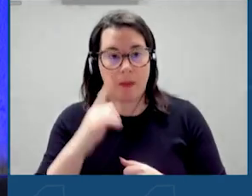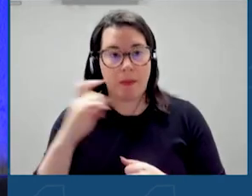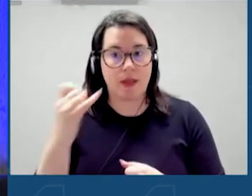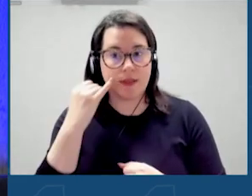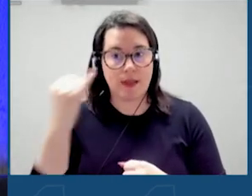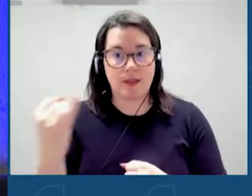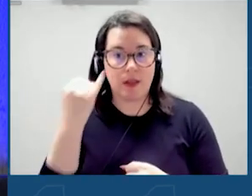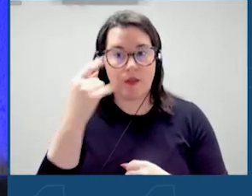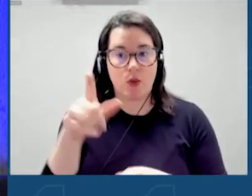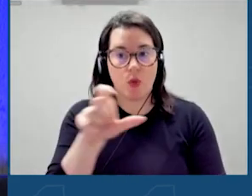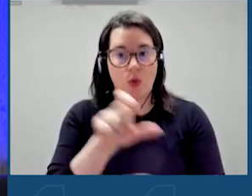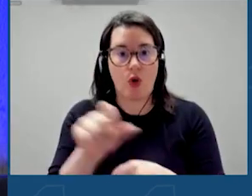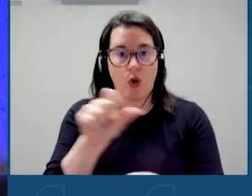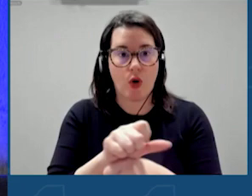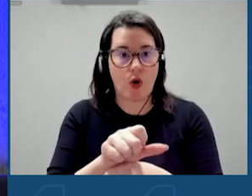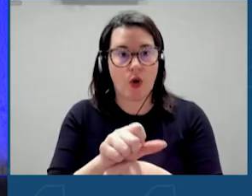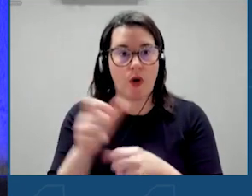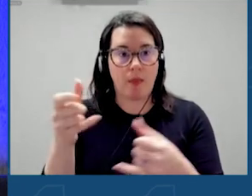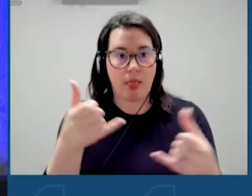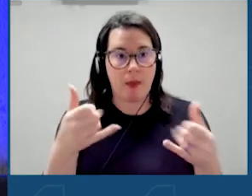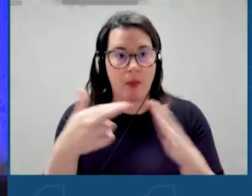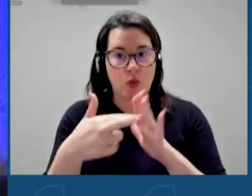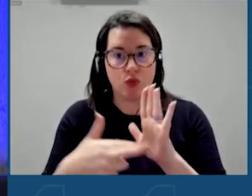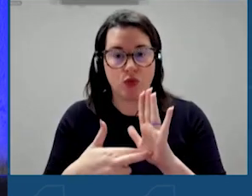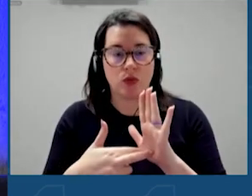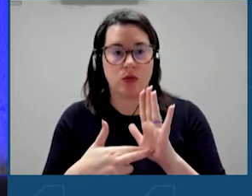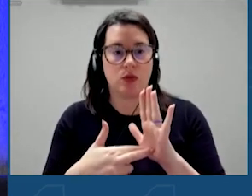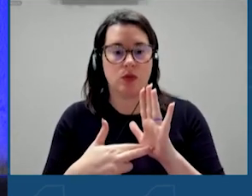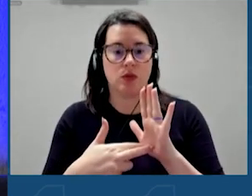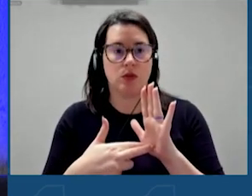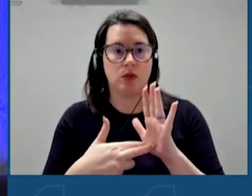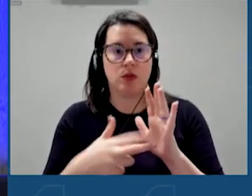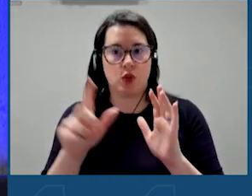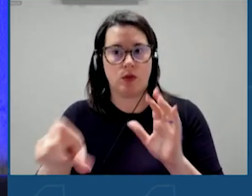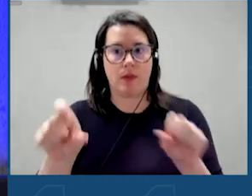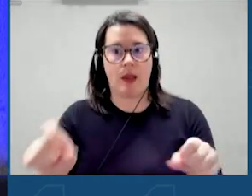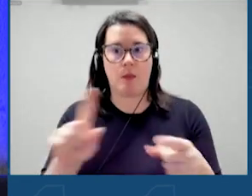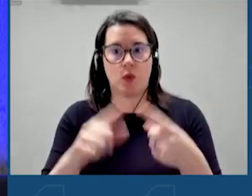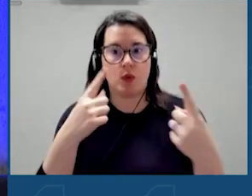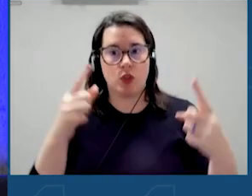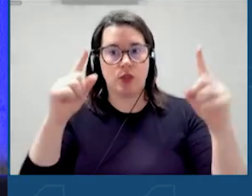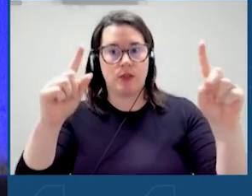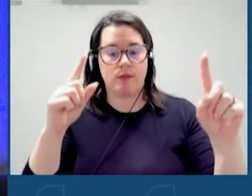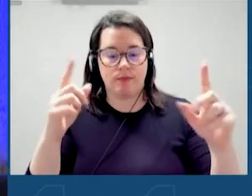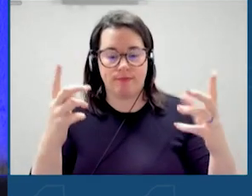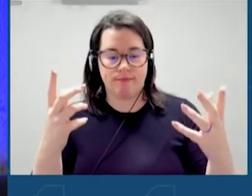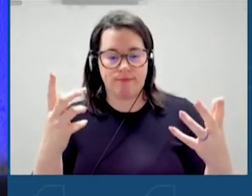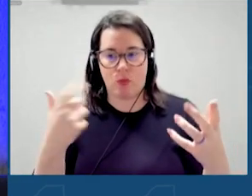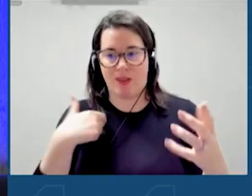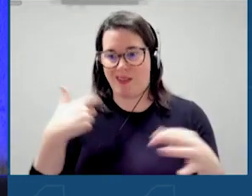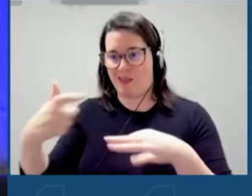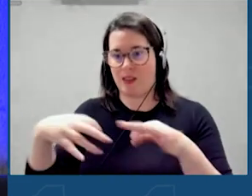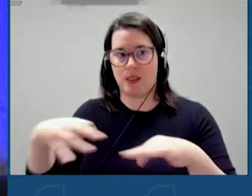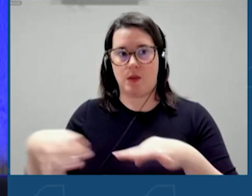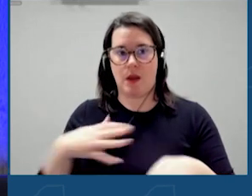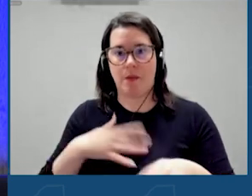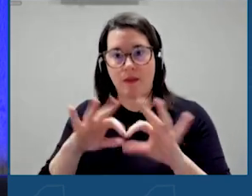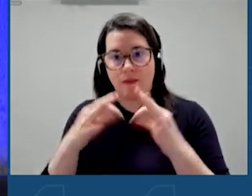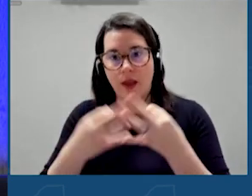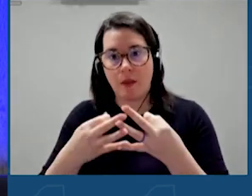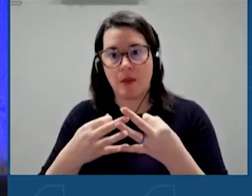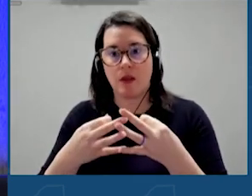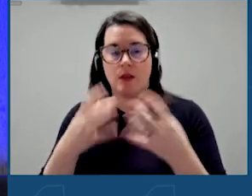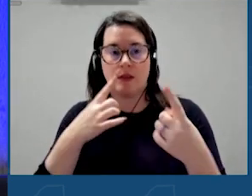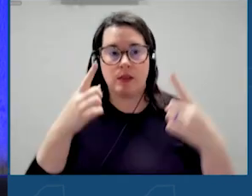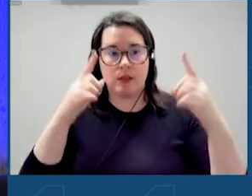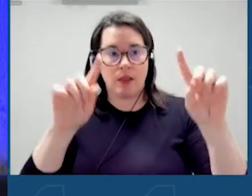you work hard, you play by the rules, that you should be able to achieve success, as that I described my own family's success was viewed as, could you